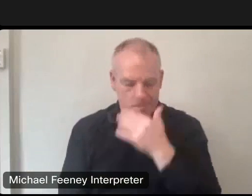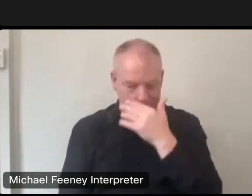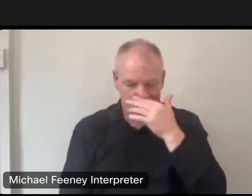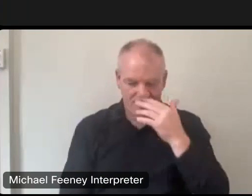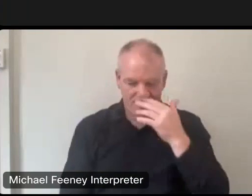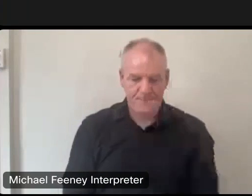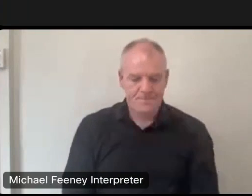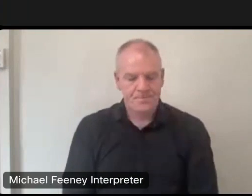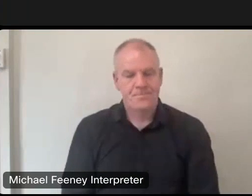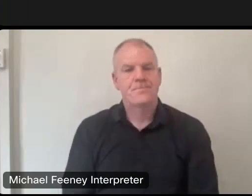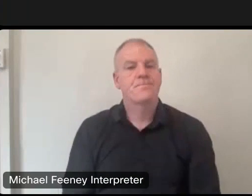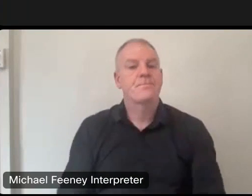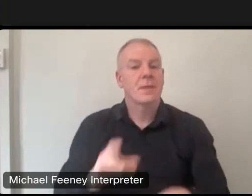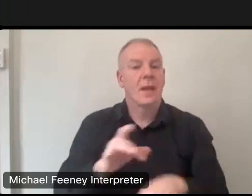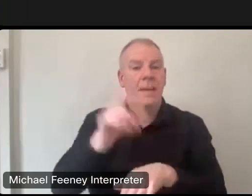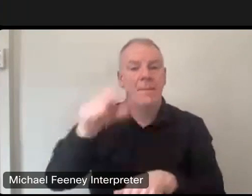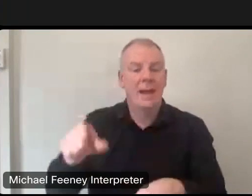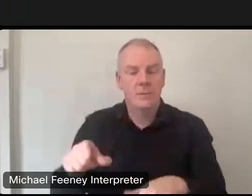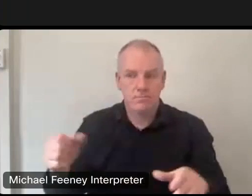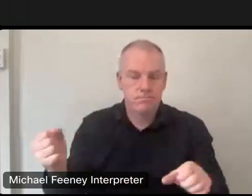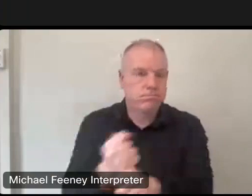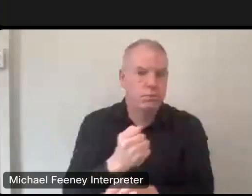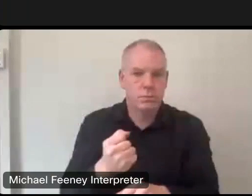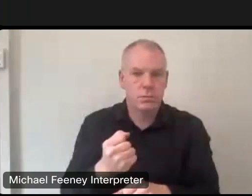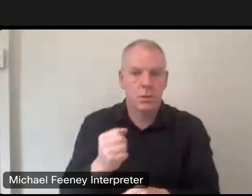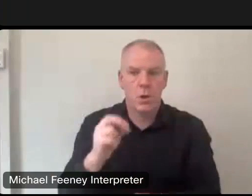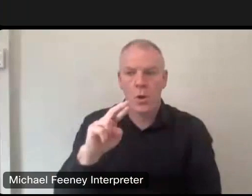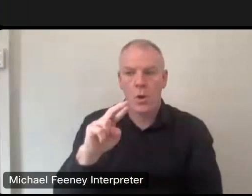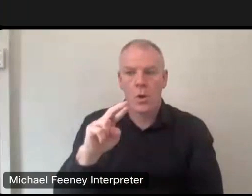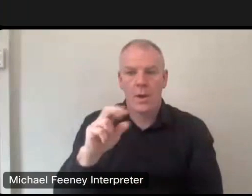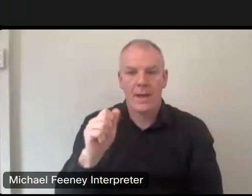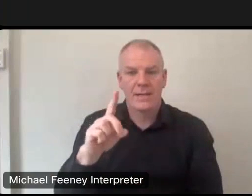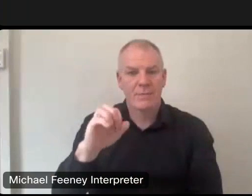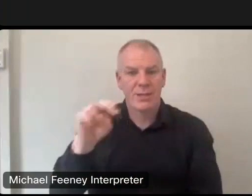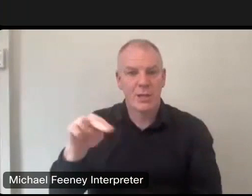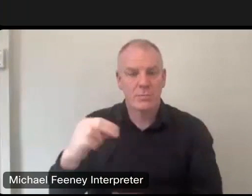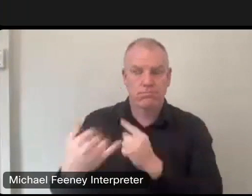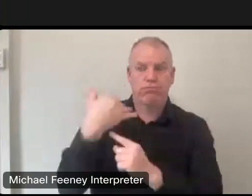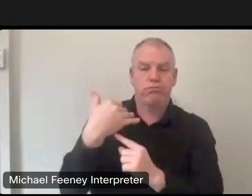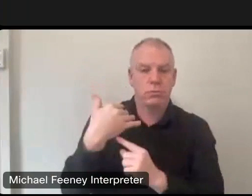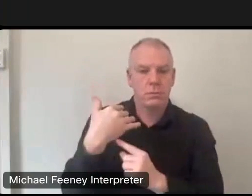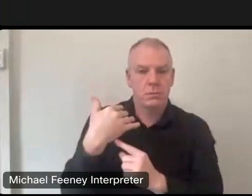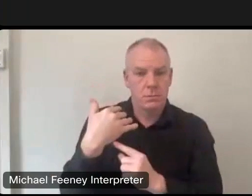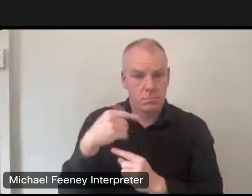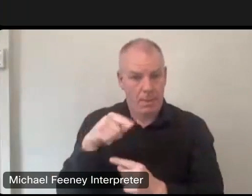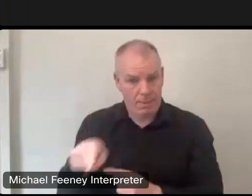Okay. If a patient has an unexpected dose of radiation that is high level, is this it's a